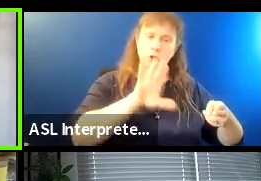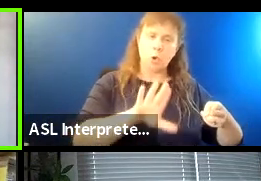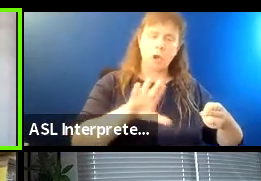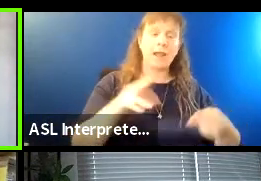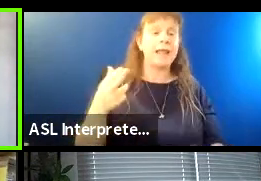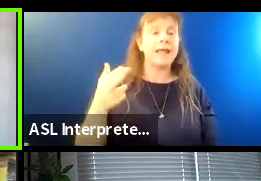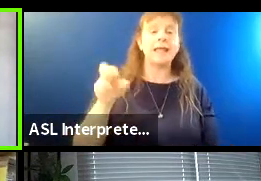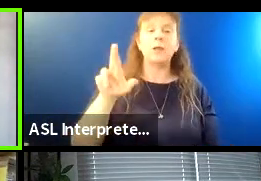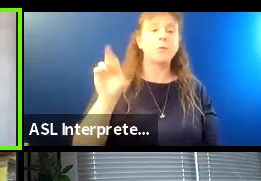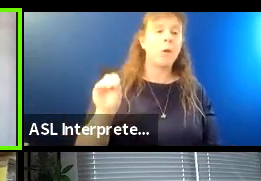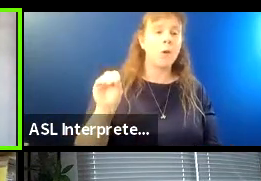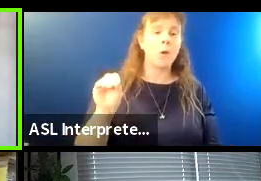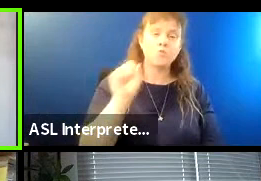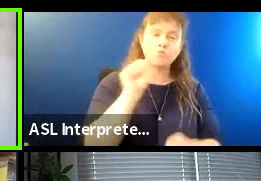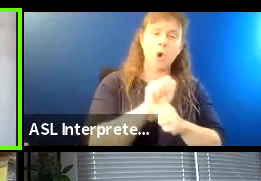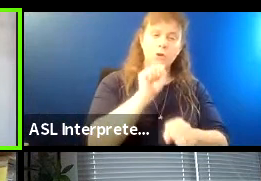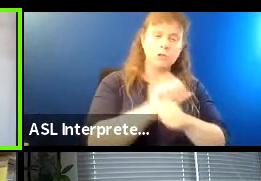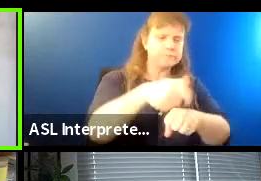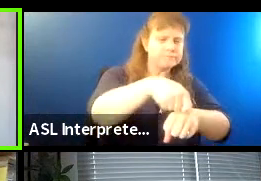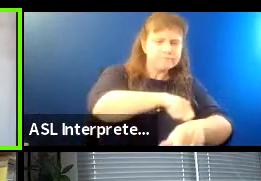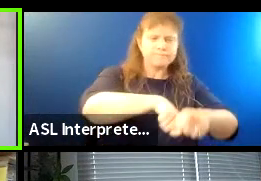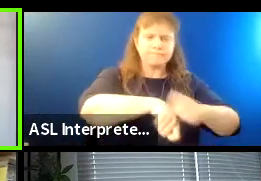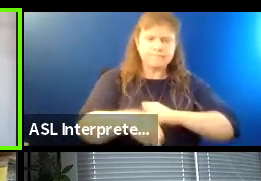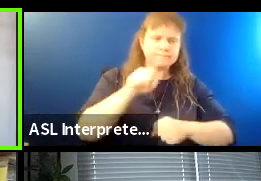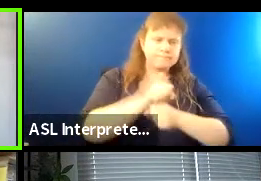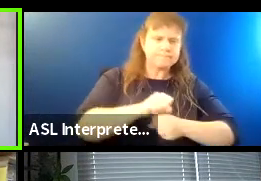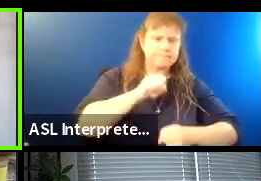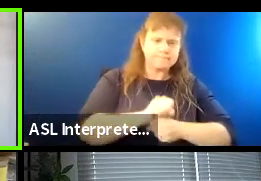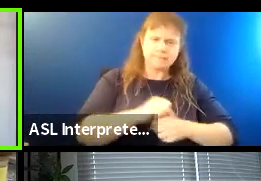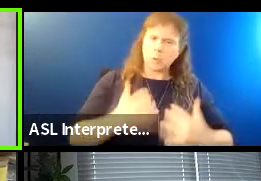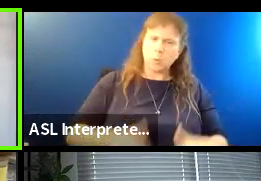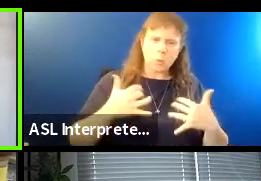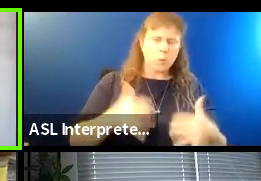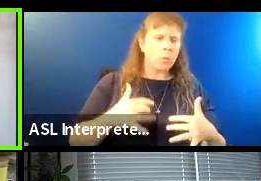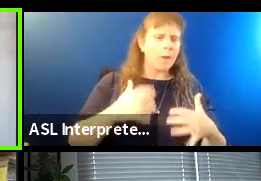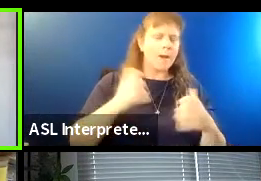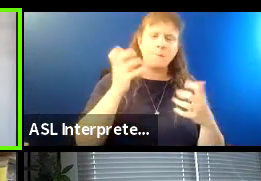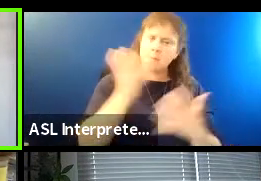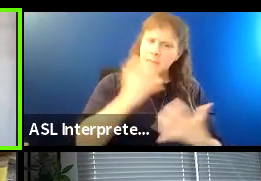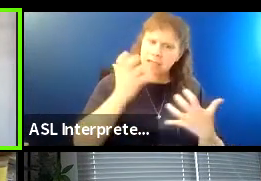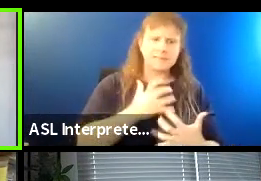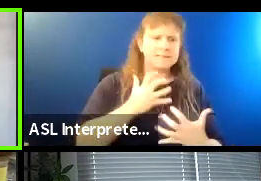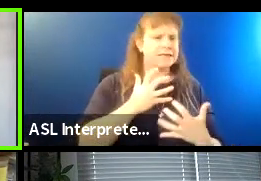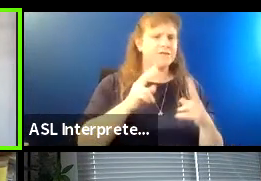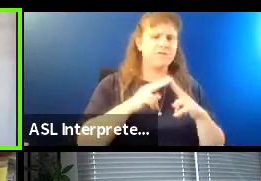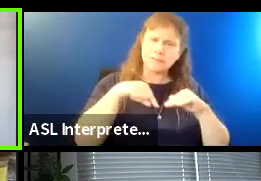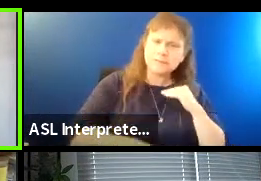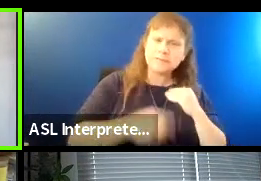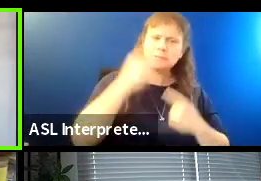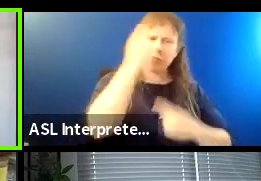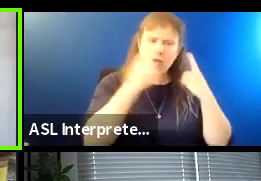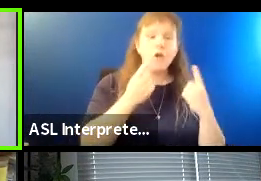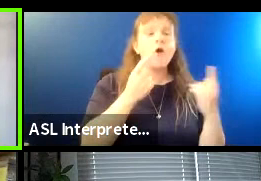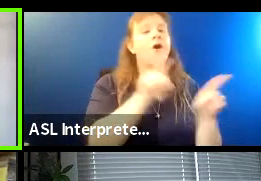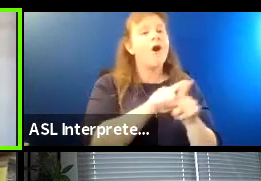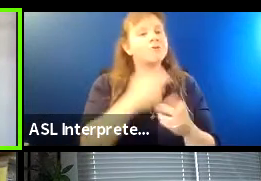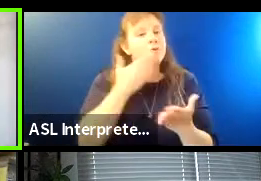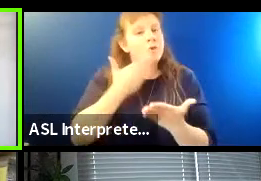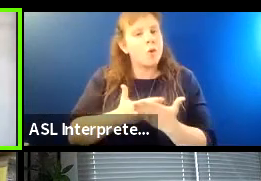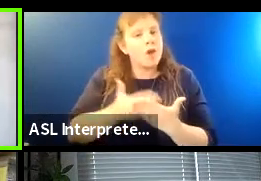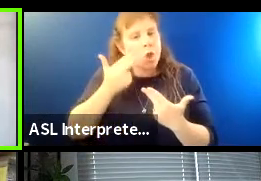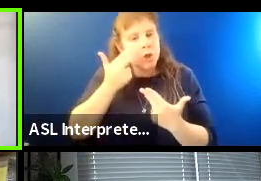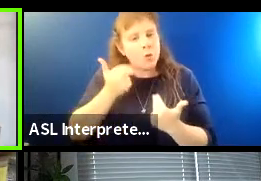heroic work, her responsiveness, her thoughtfulness, and just her general good humor as we went